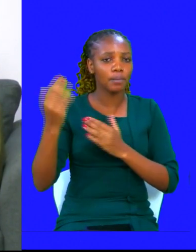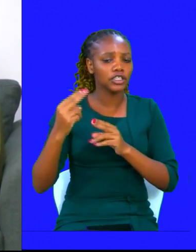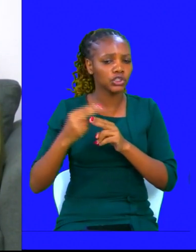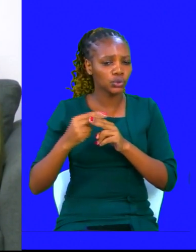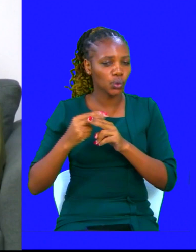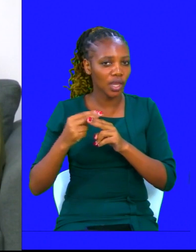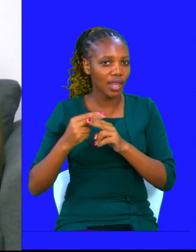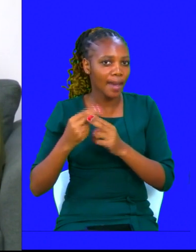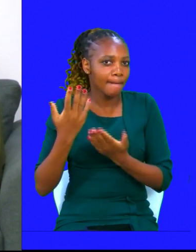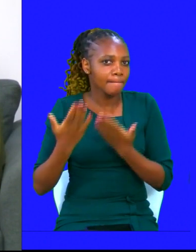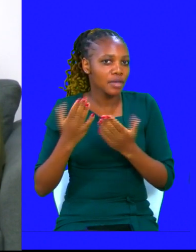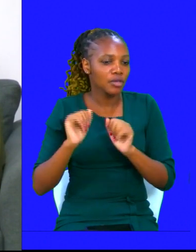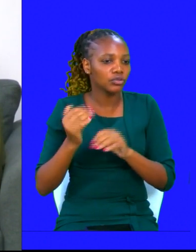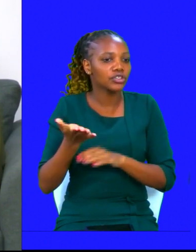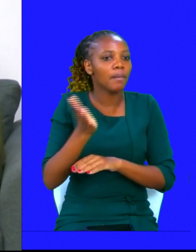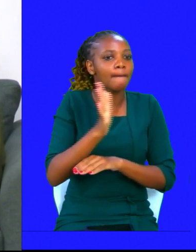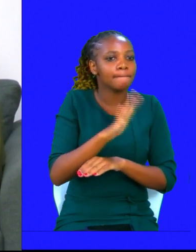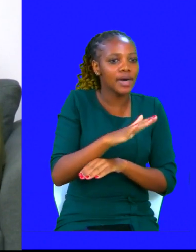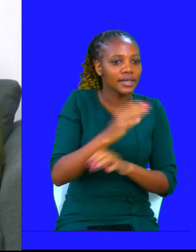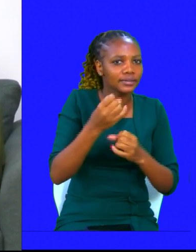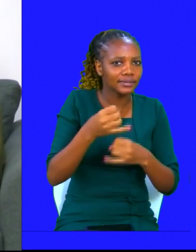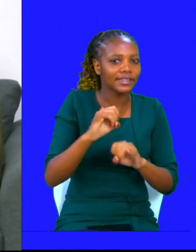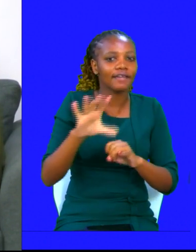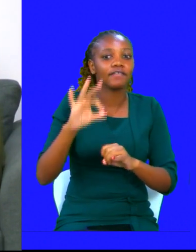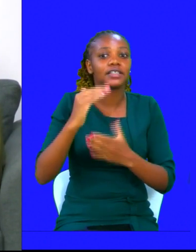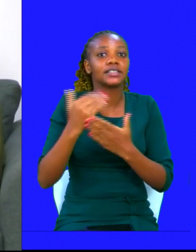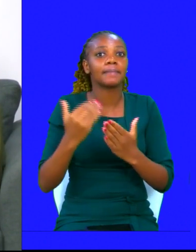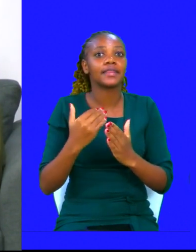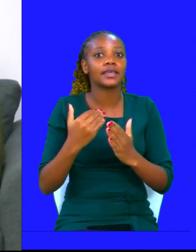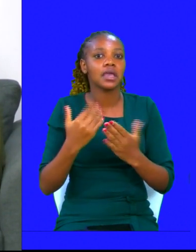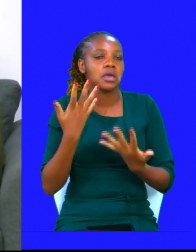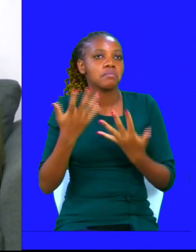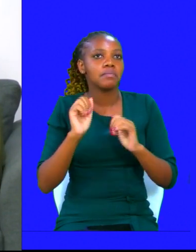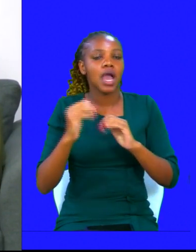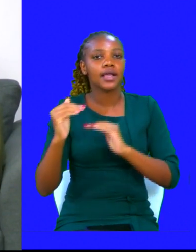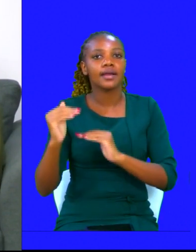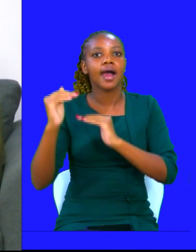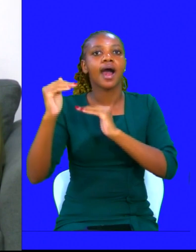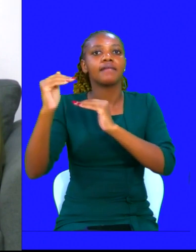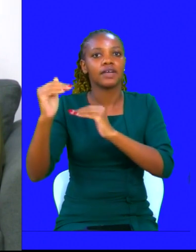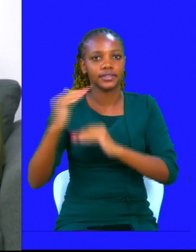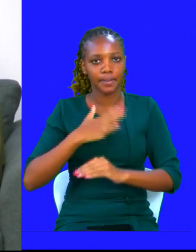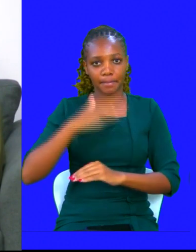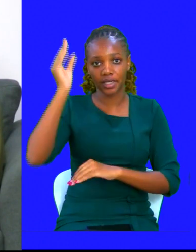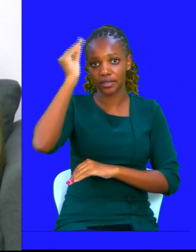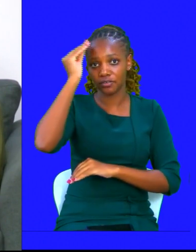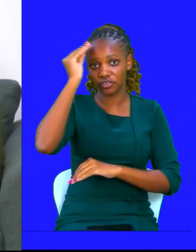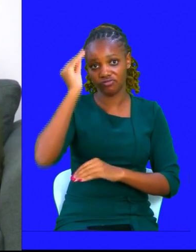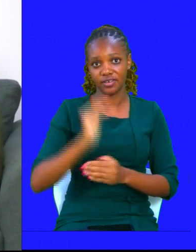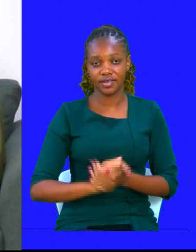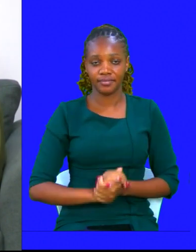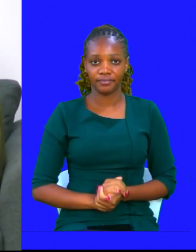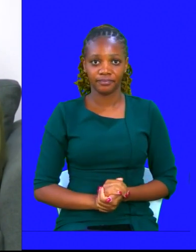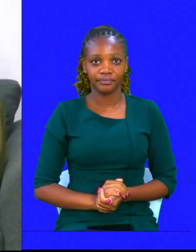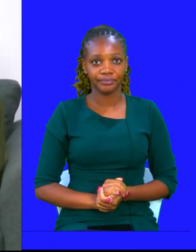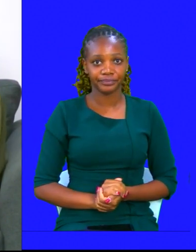to maybe go back and try to find something that I'm going to major in and further my education in. Yes.